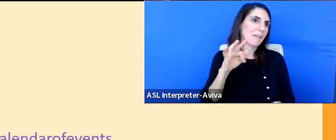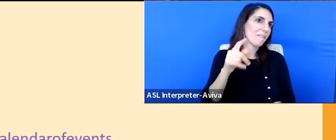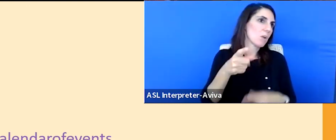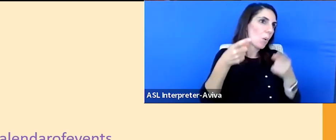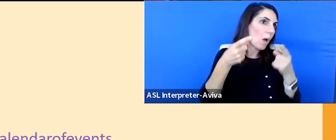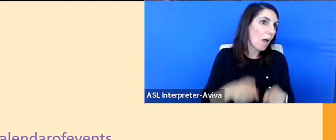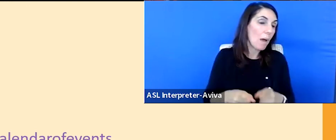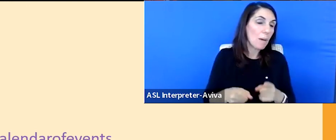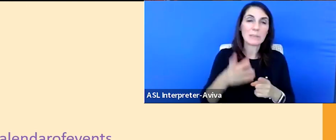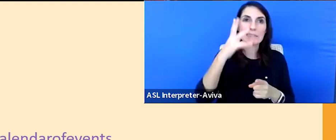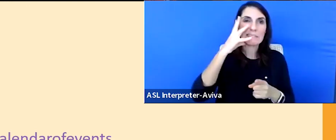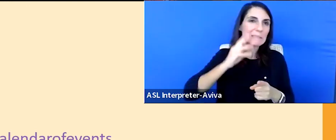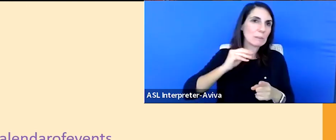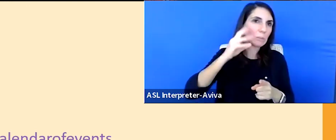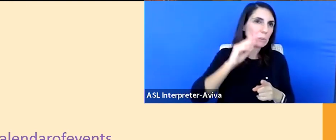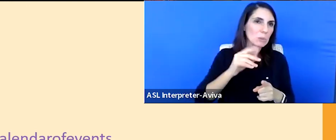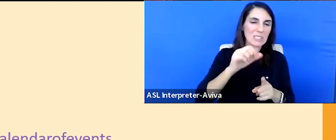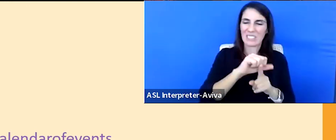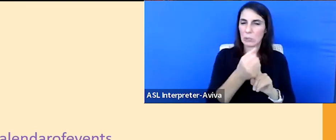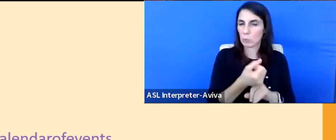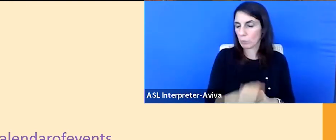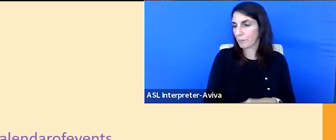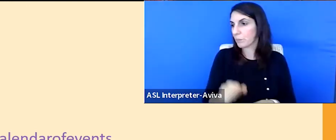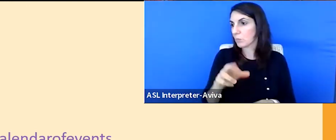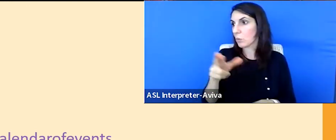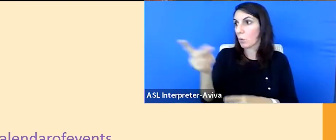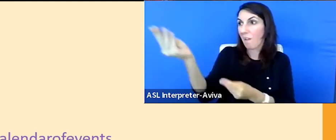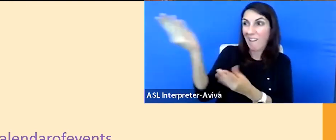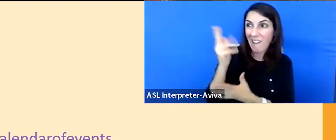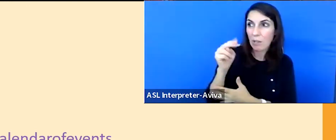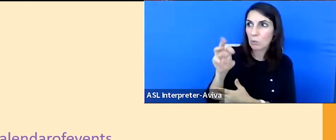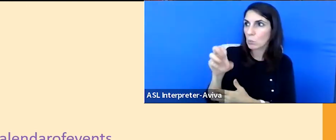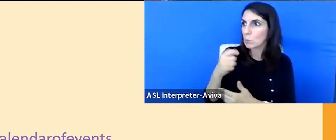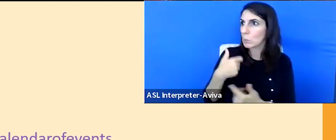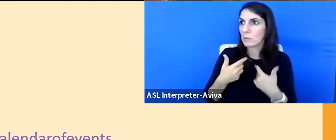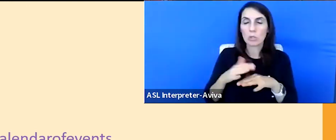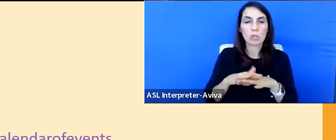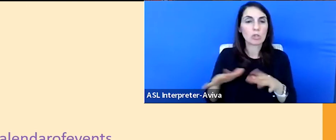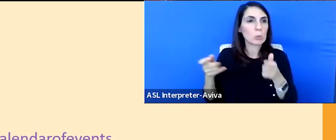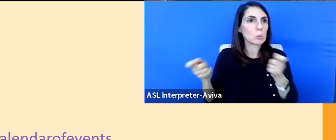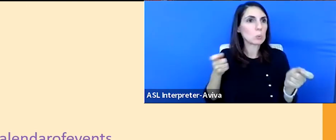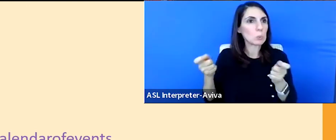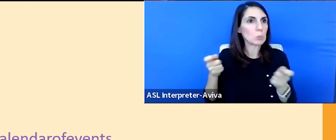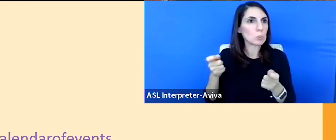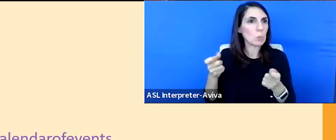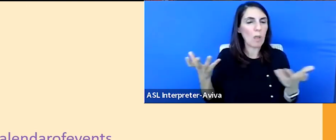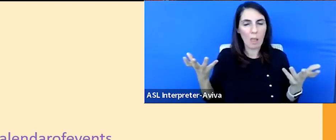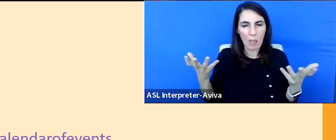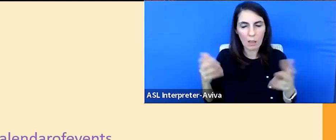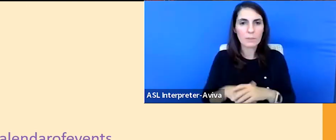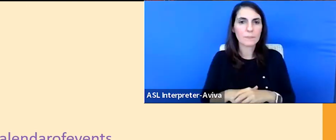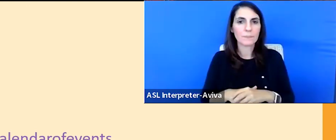triggering situations. When you receive news that you have no control over, right? And